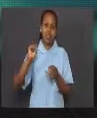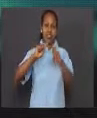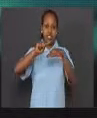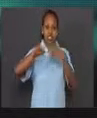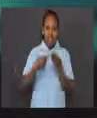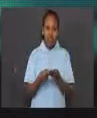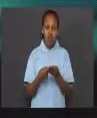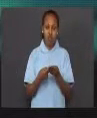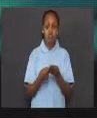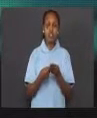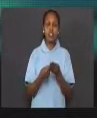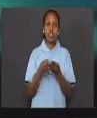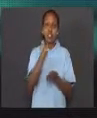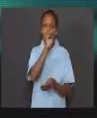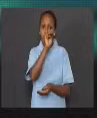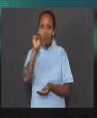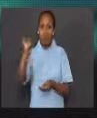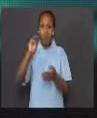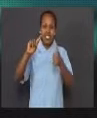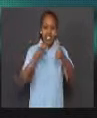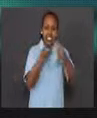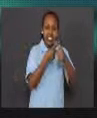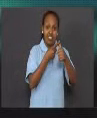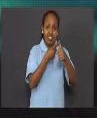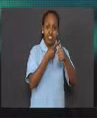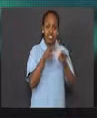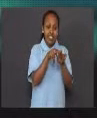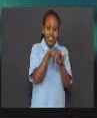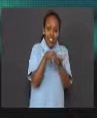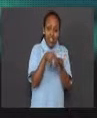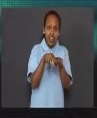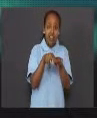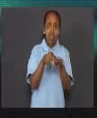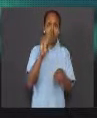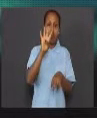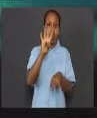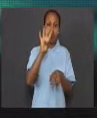Therefore, the momentum of the first train is